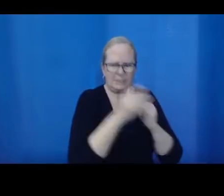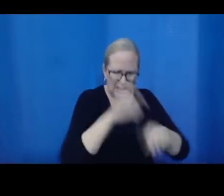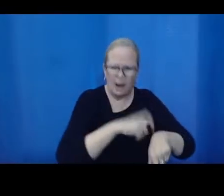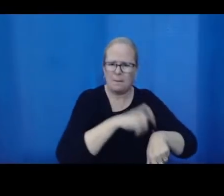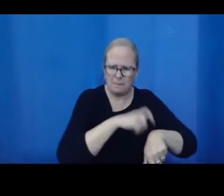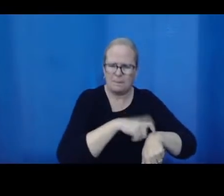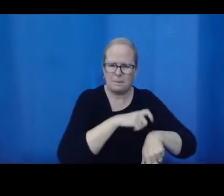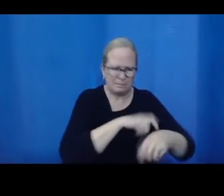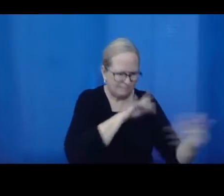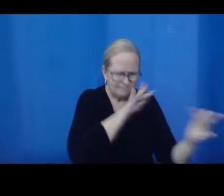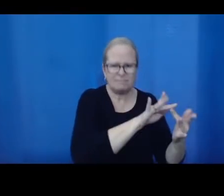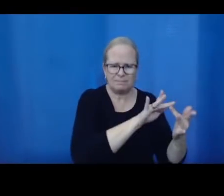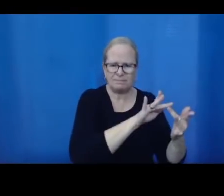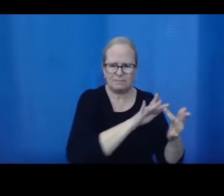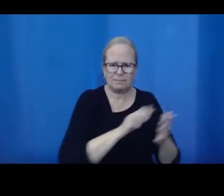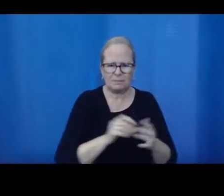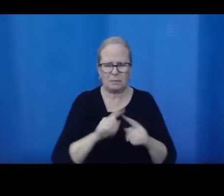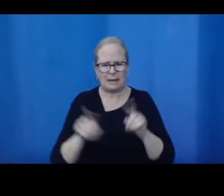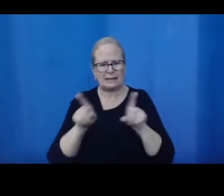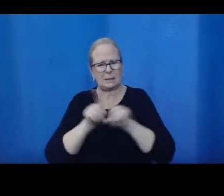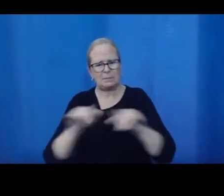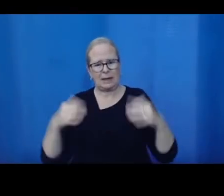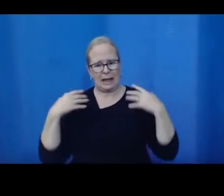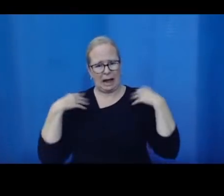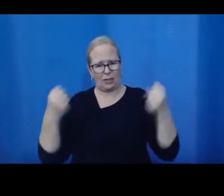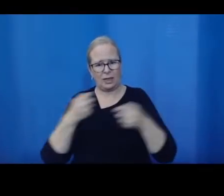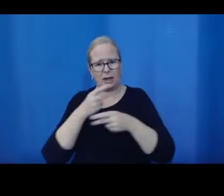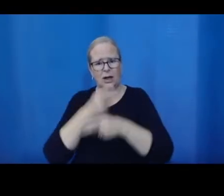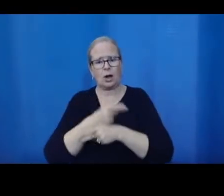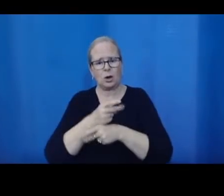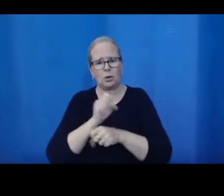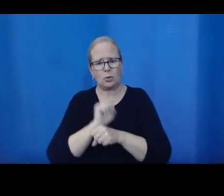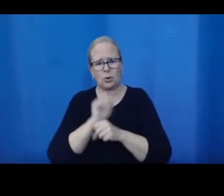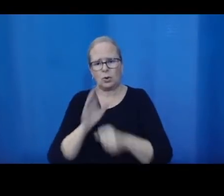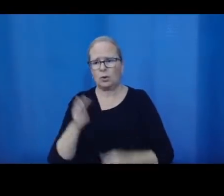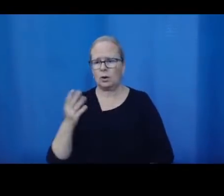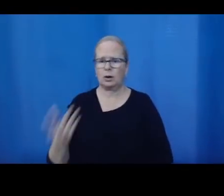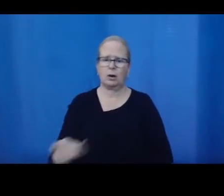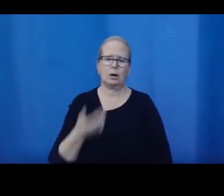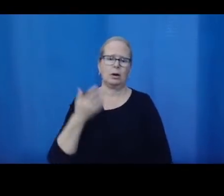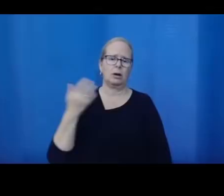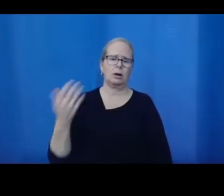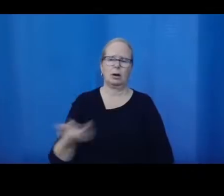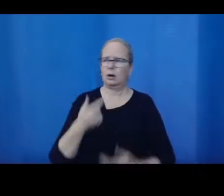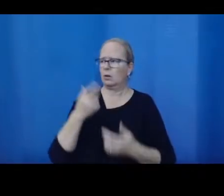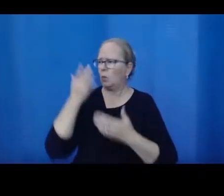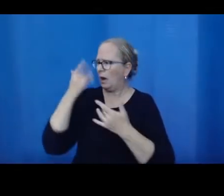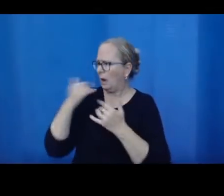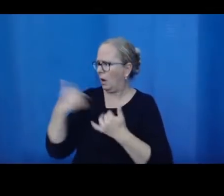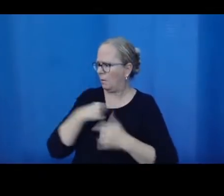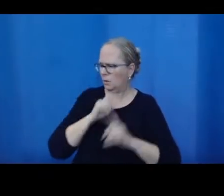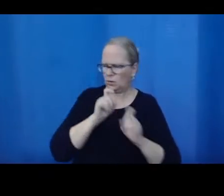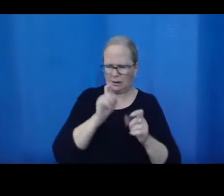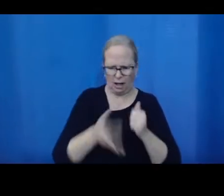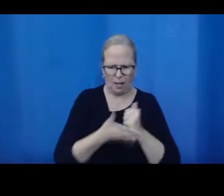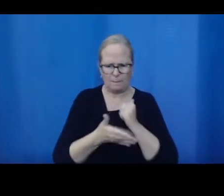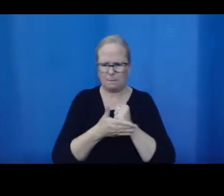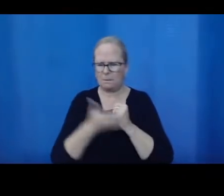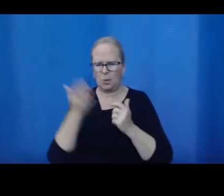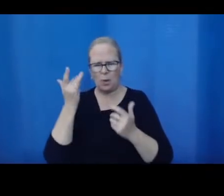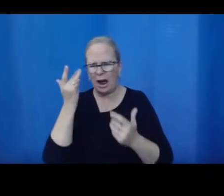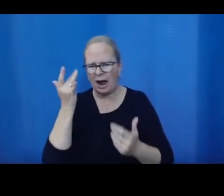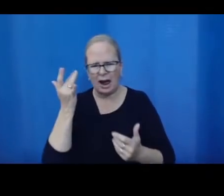if this isn't normal circumstances, and that this will end. And the way that they used to practice will come